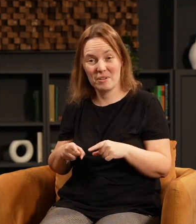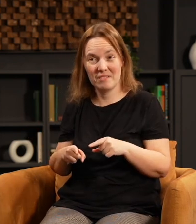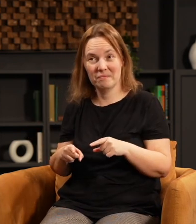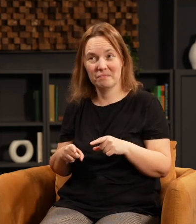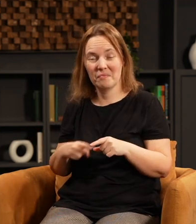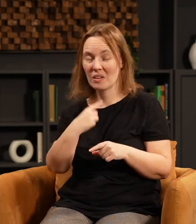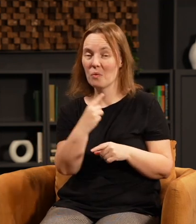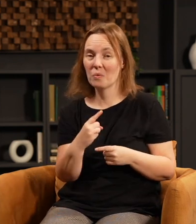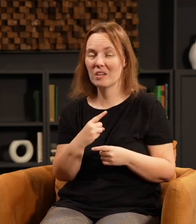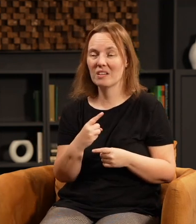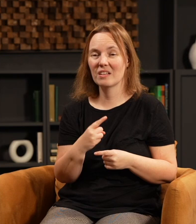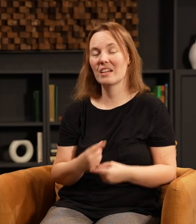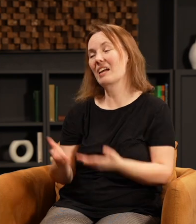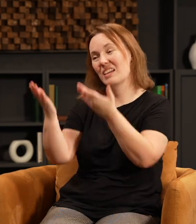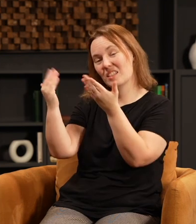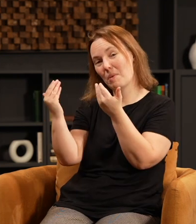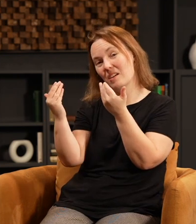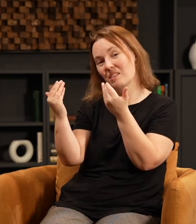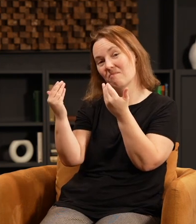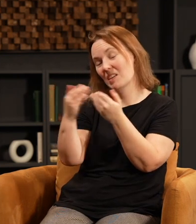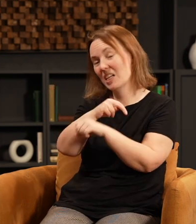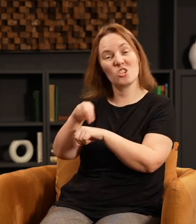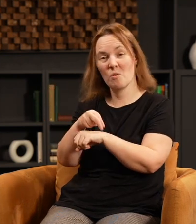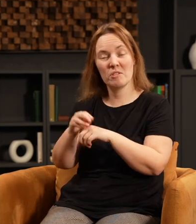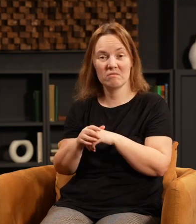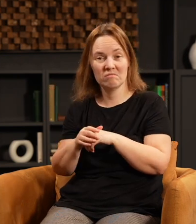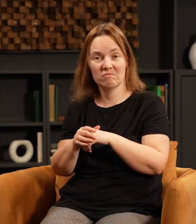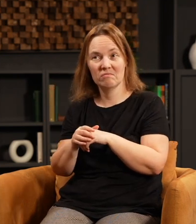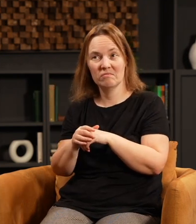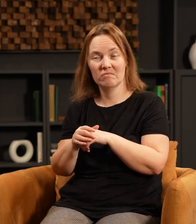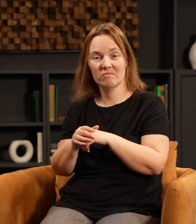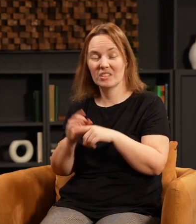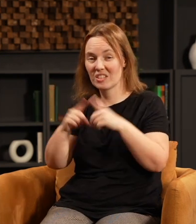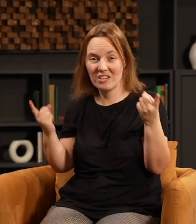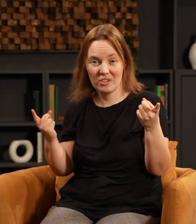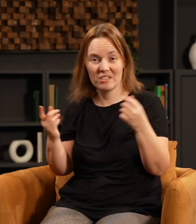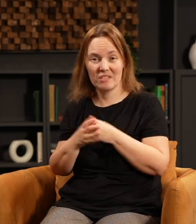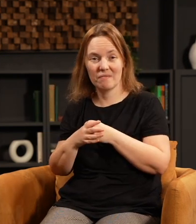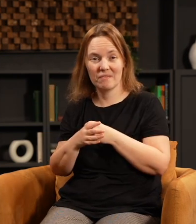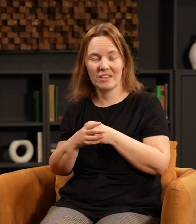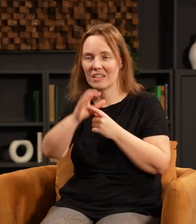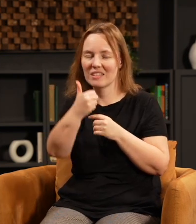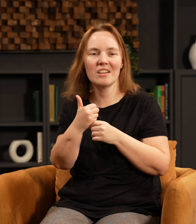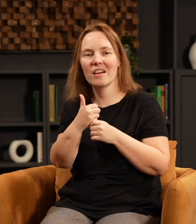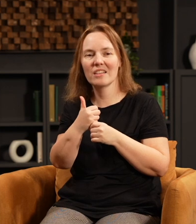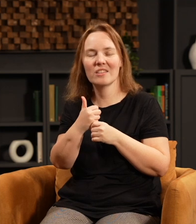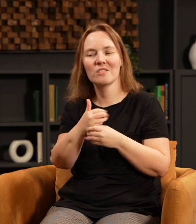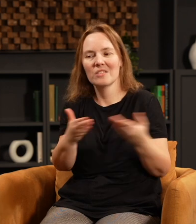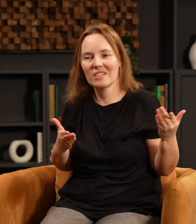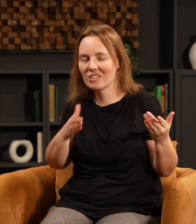come to expect that as normal. You see the difference? It's not that those things don't